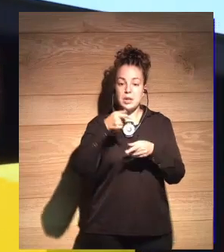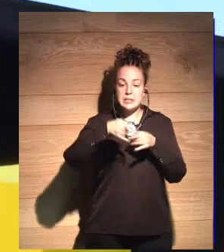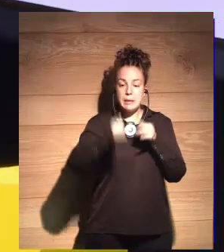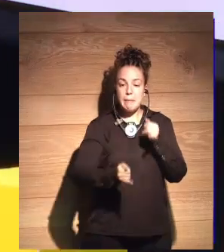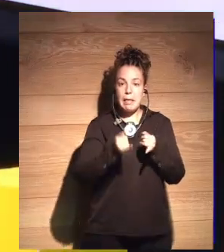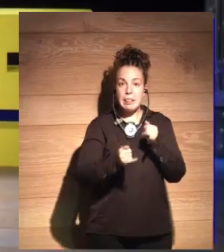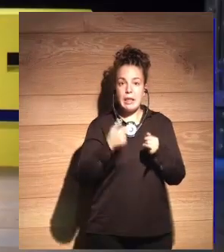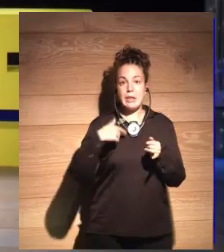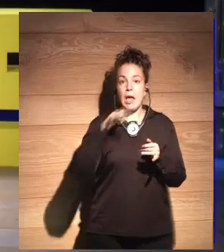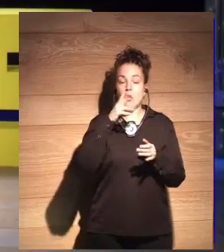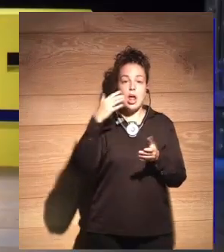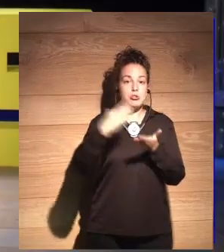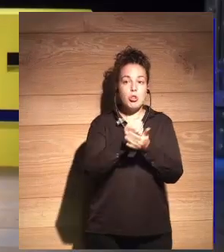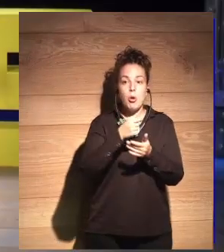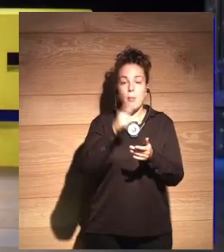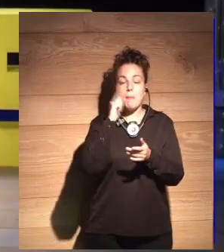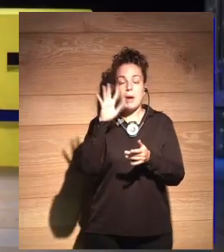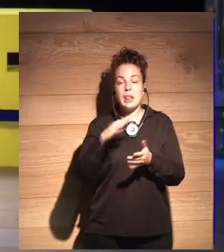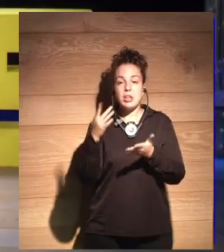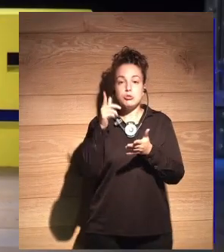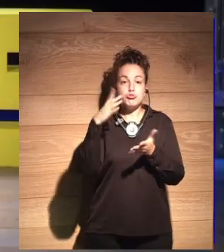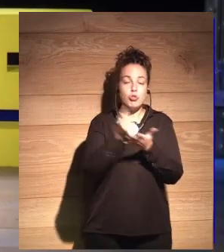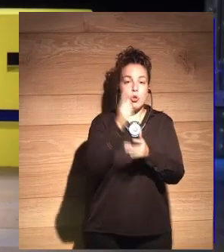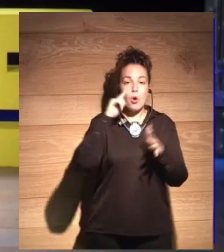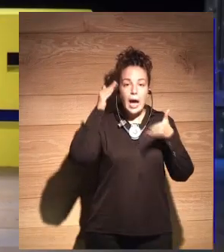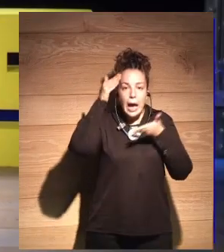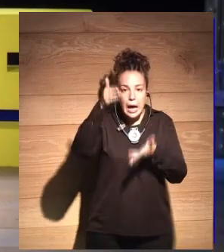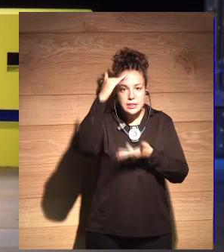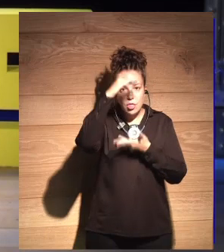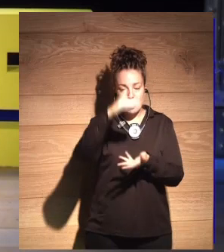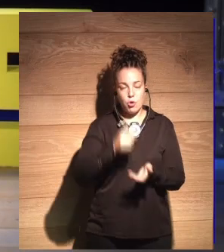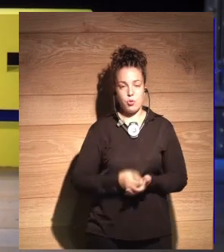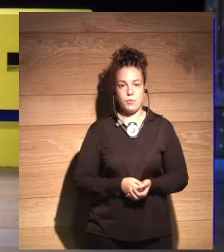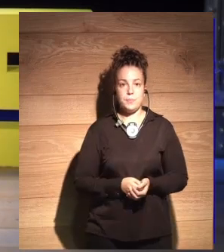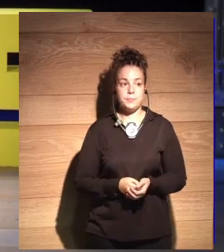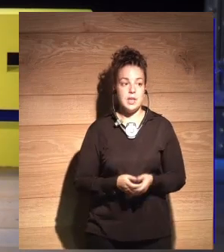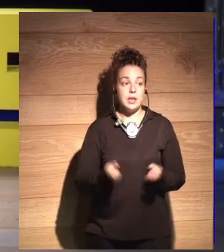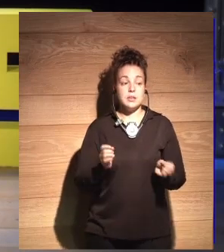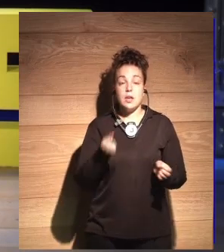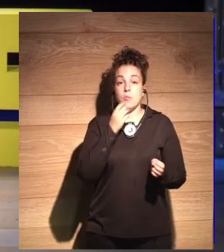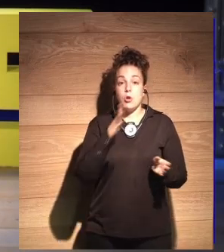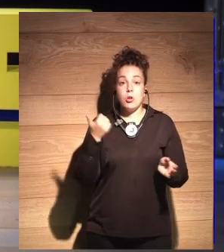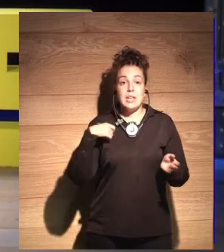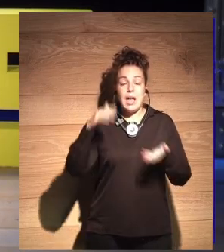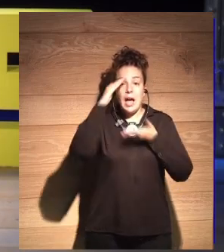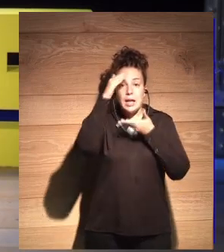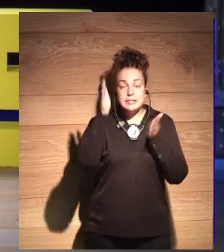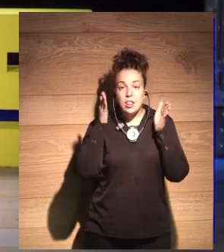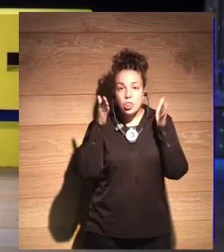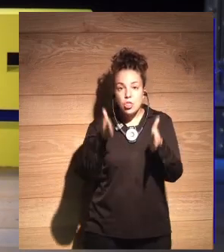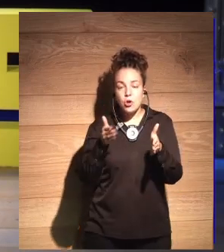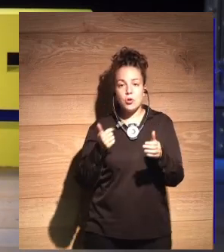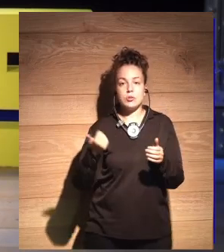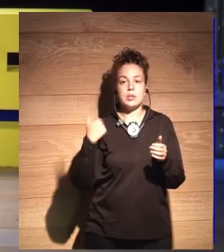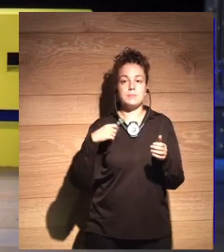So the idea of your peripheral attention is that you have a lot of high-resolution information here that you can pay attention